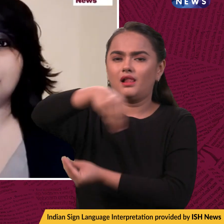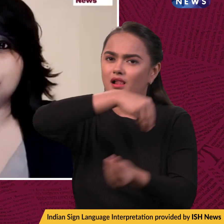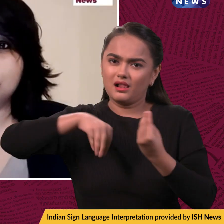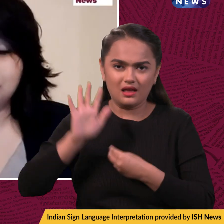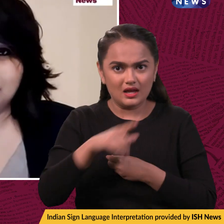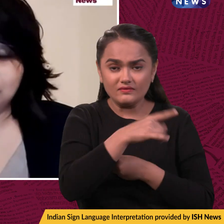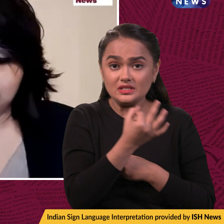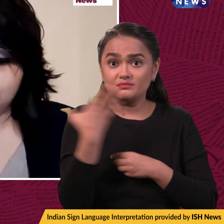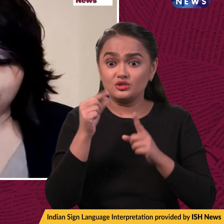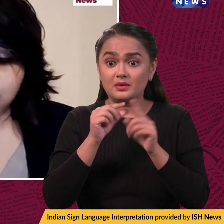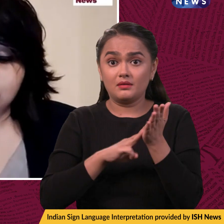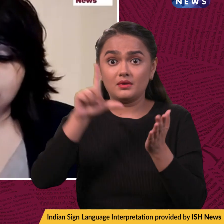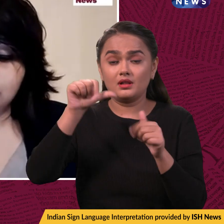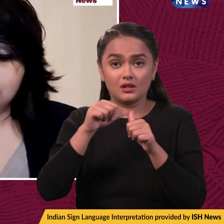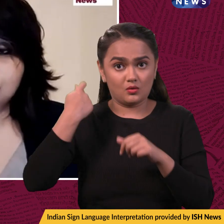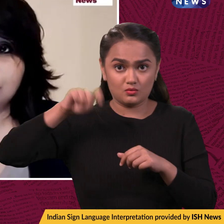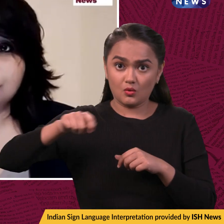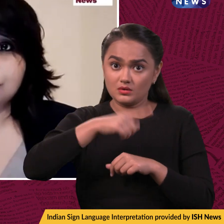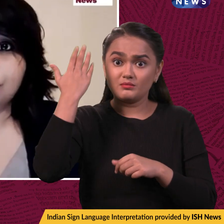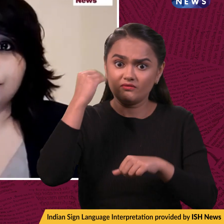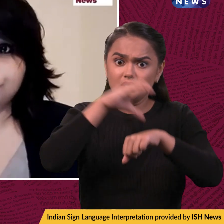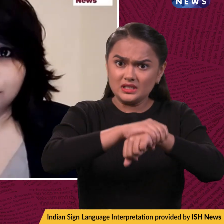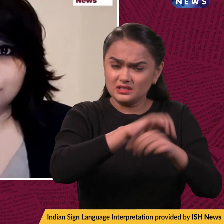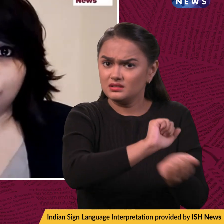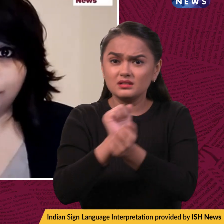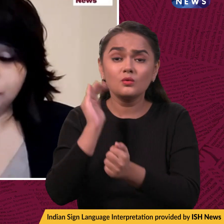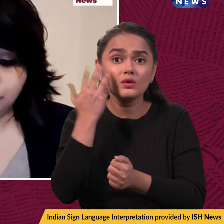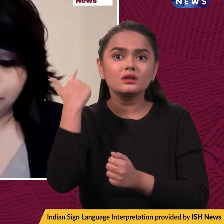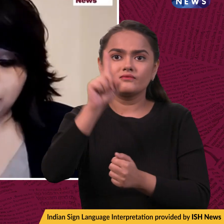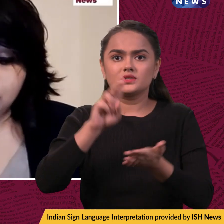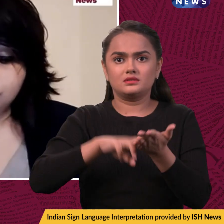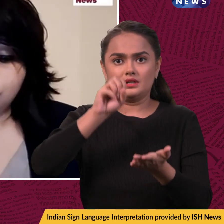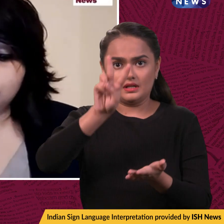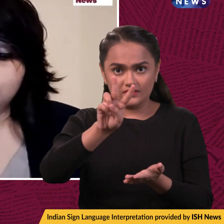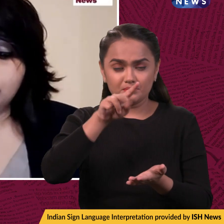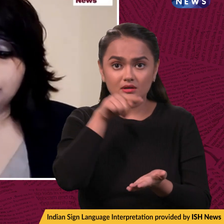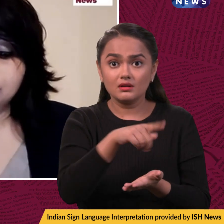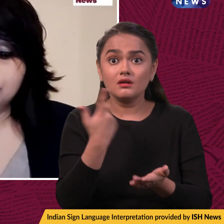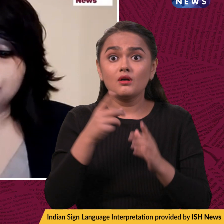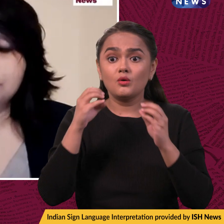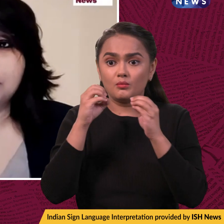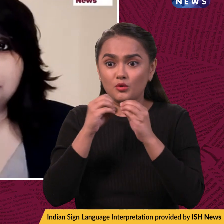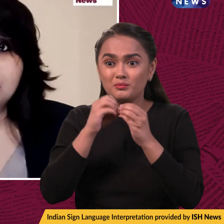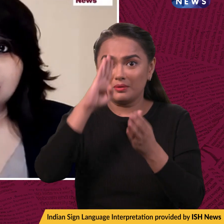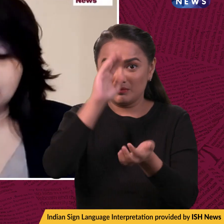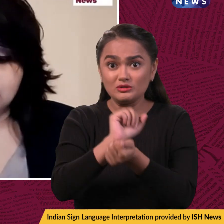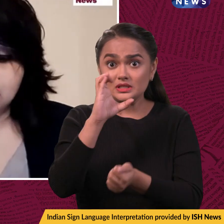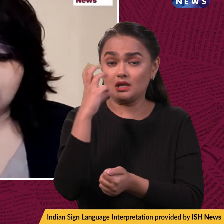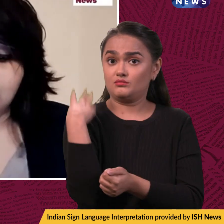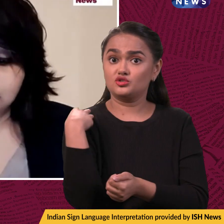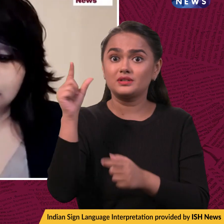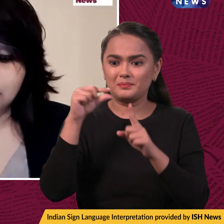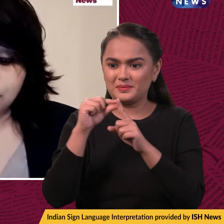by a special PMLA court. He was arrested on the 1st of November. Former Mumbai Police Commissioner Parambir